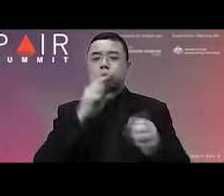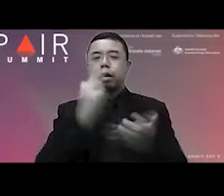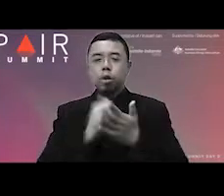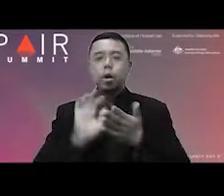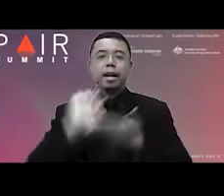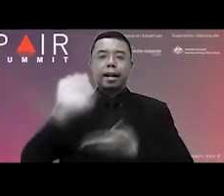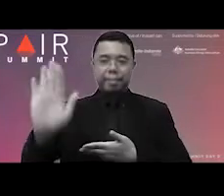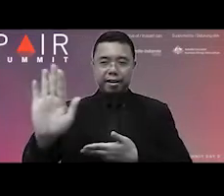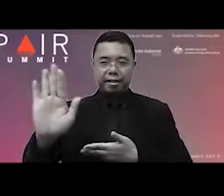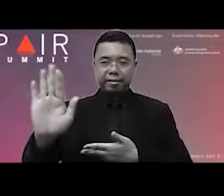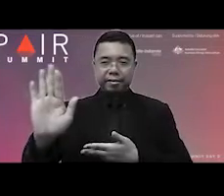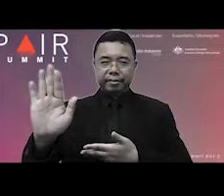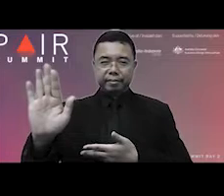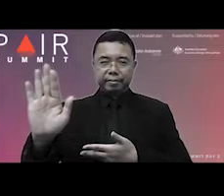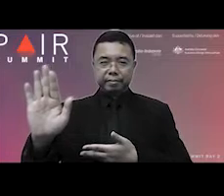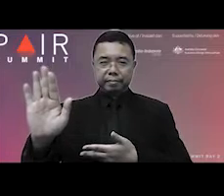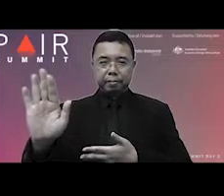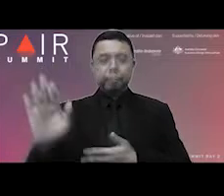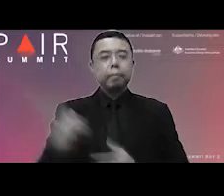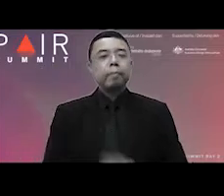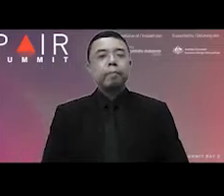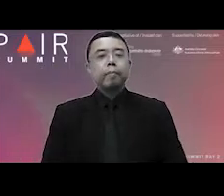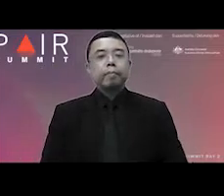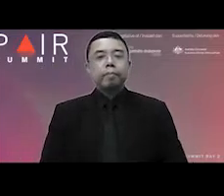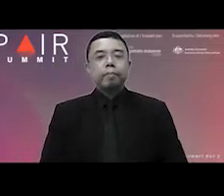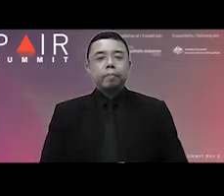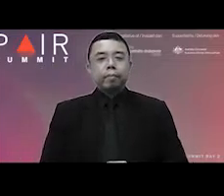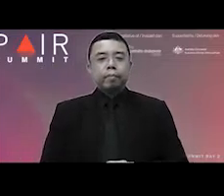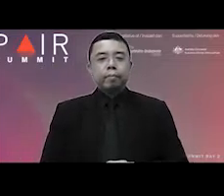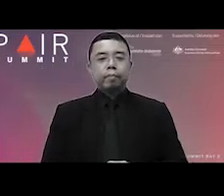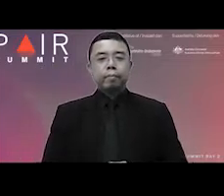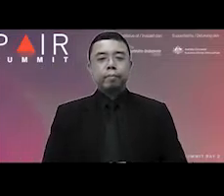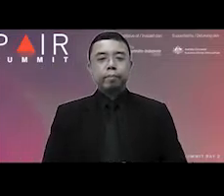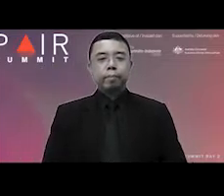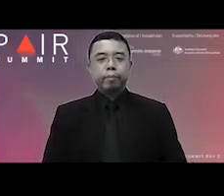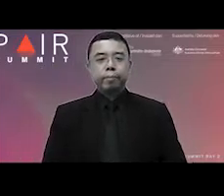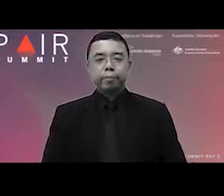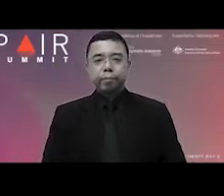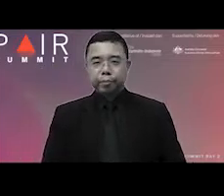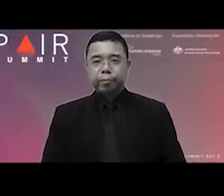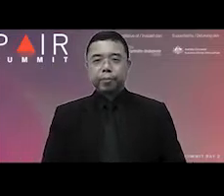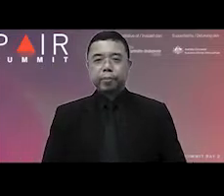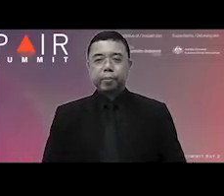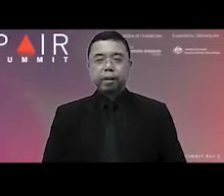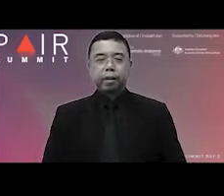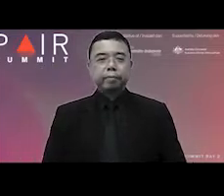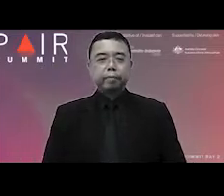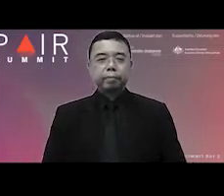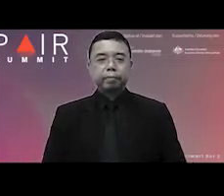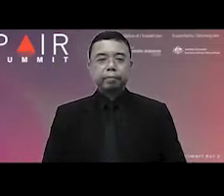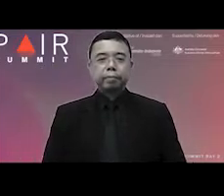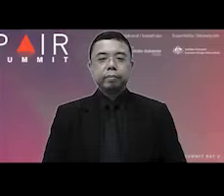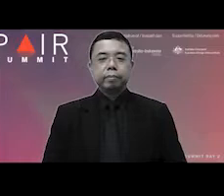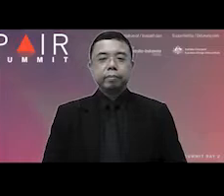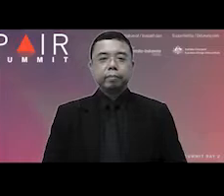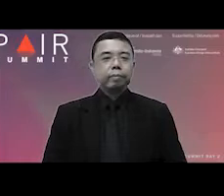We try to bring this open HIE framework as a baseline of our approach for recommendation, because